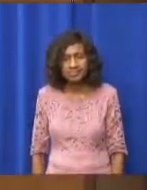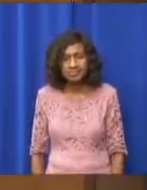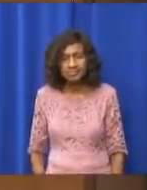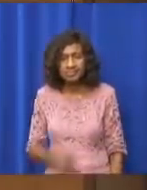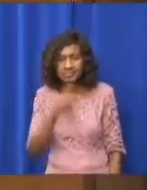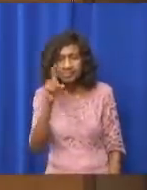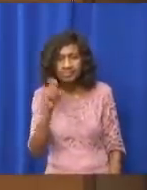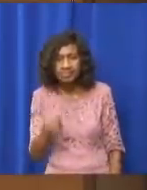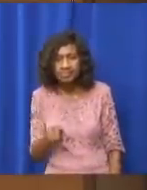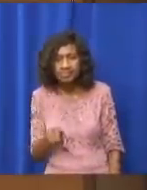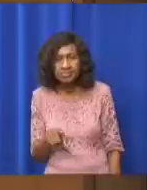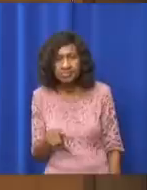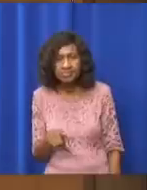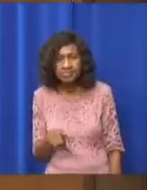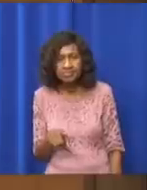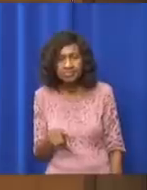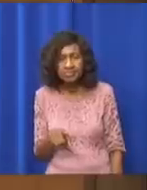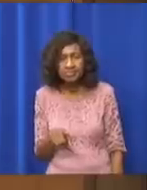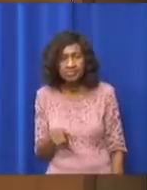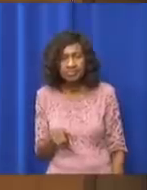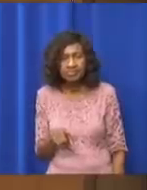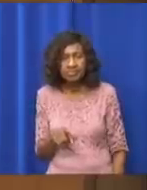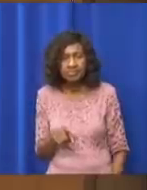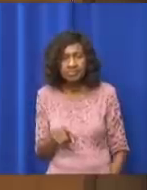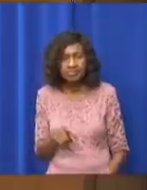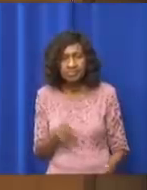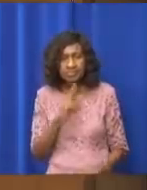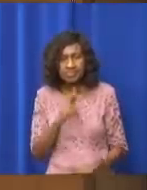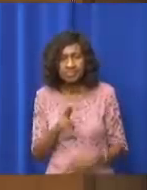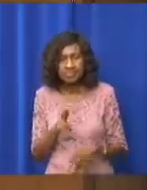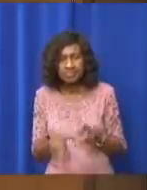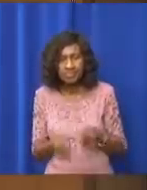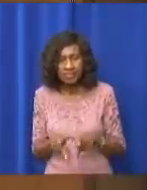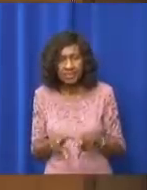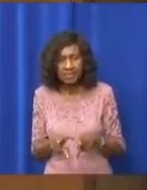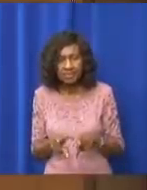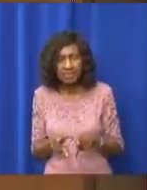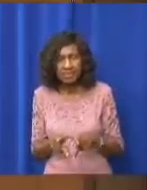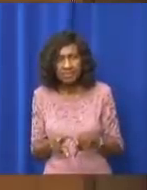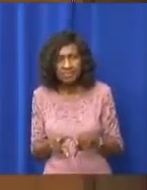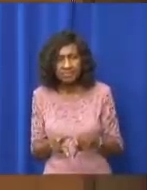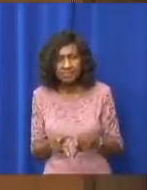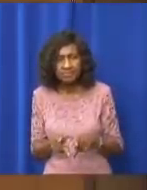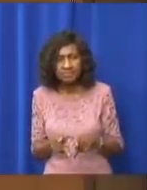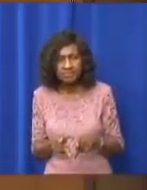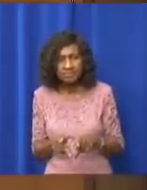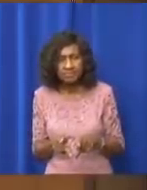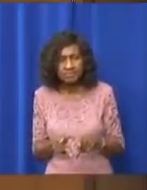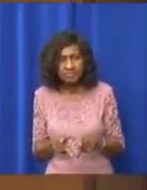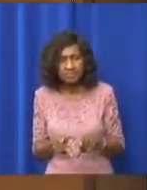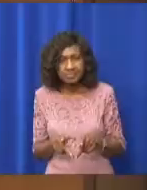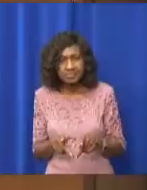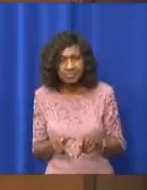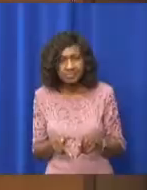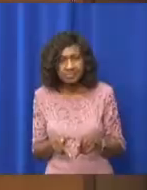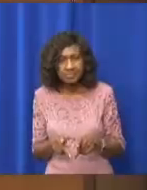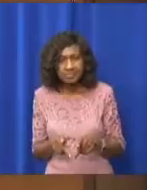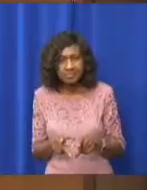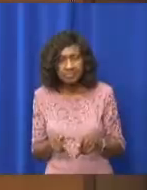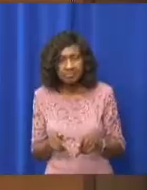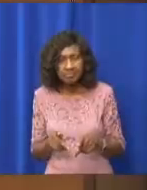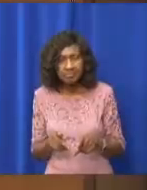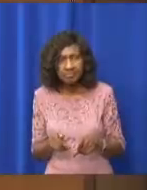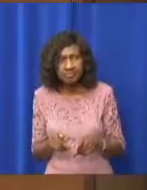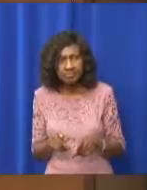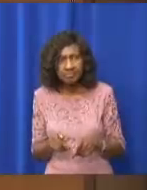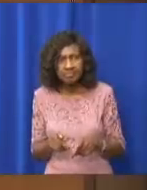are you finding people taking advantage of the opportunity for some of the other aspects, not just grants or loans, but help in